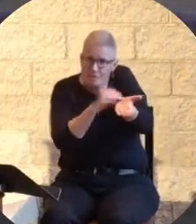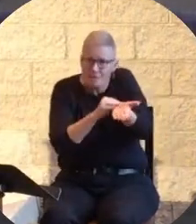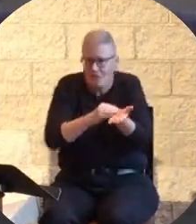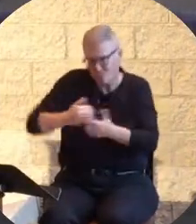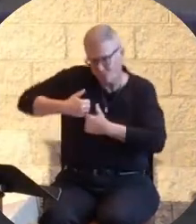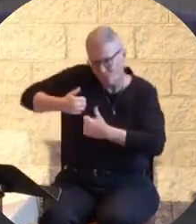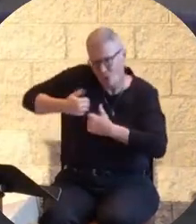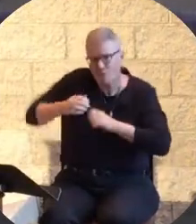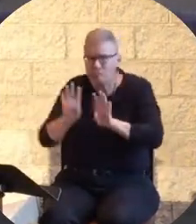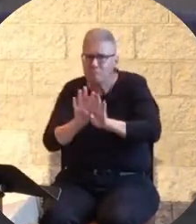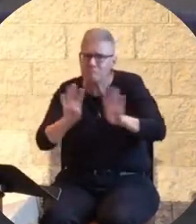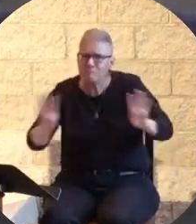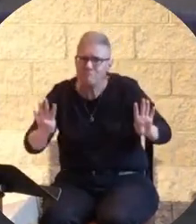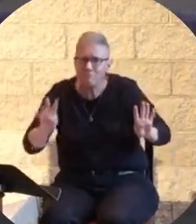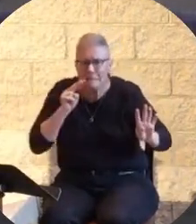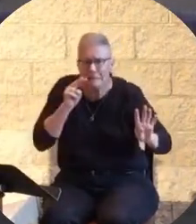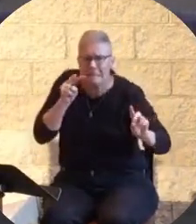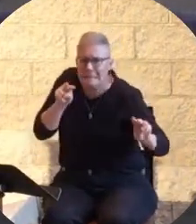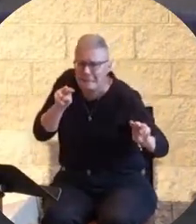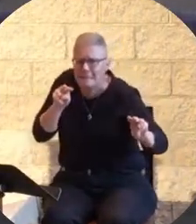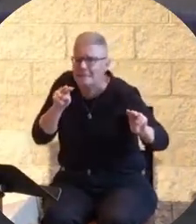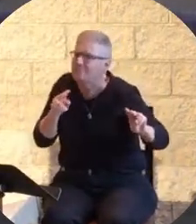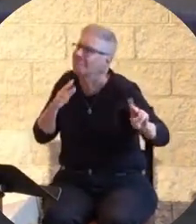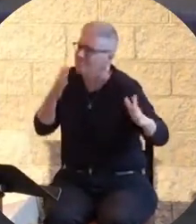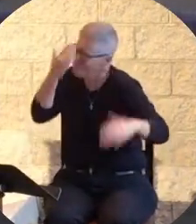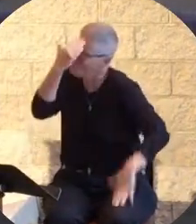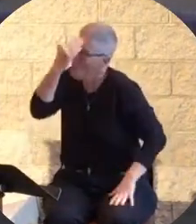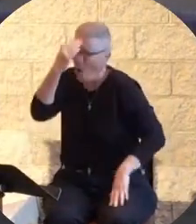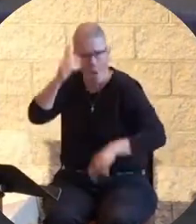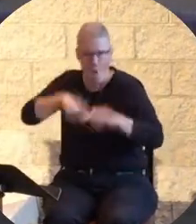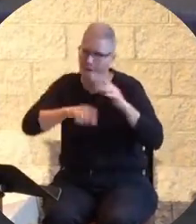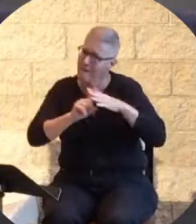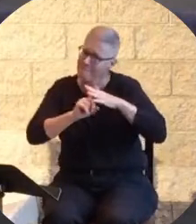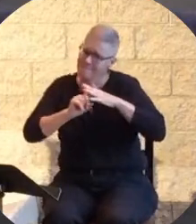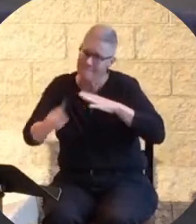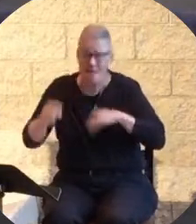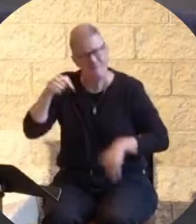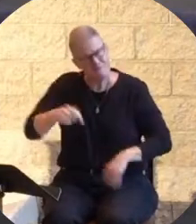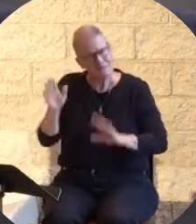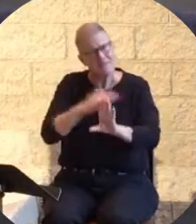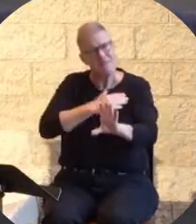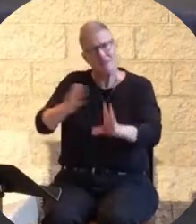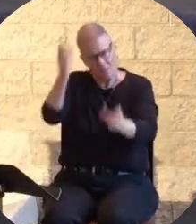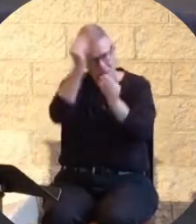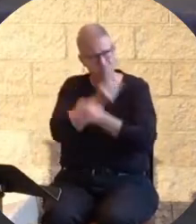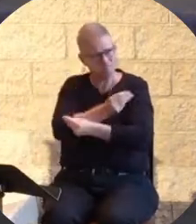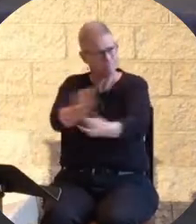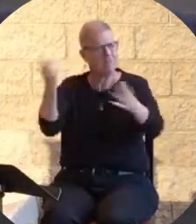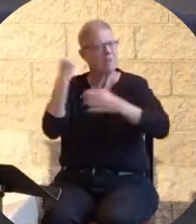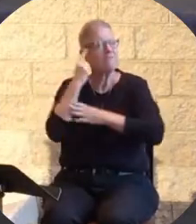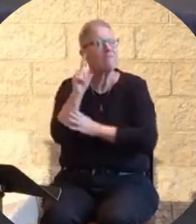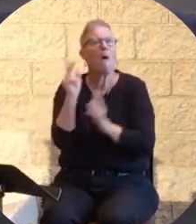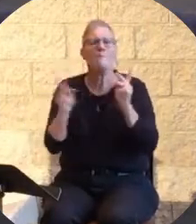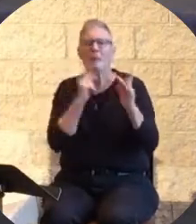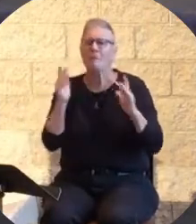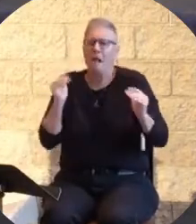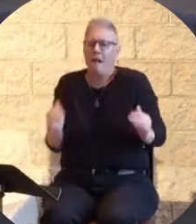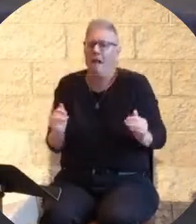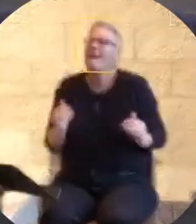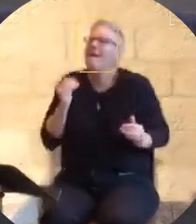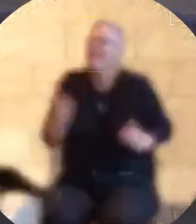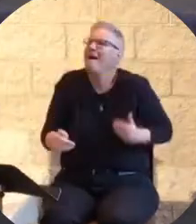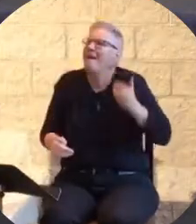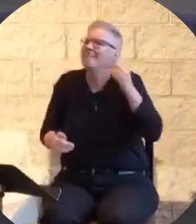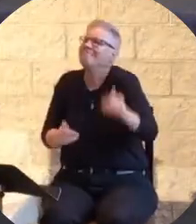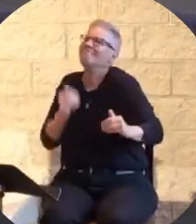front line, knowing they don't get to run. This goes out to the underdog. Keep on keeping at what you love,